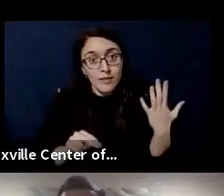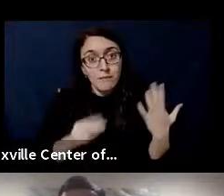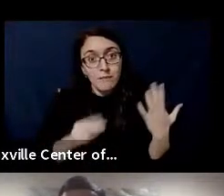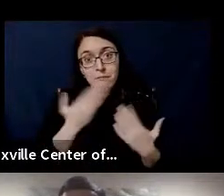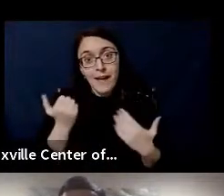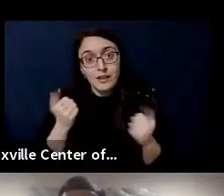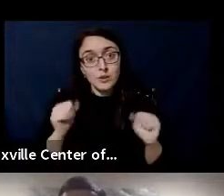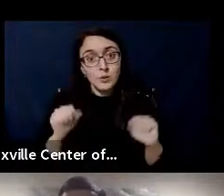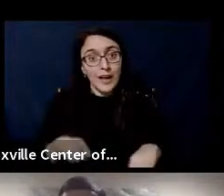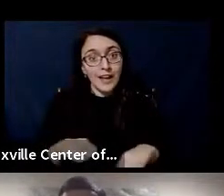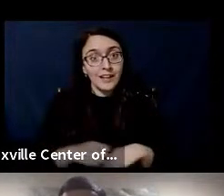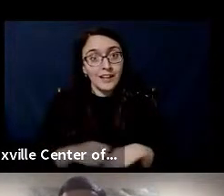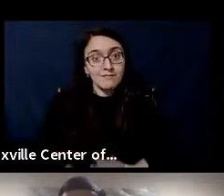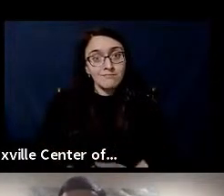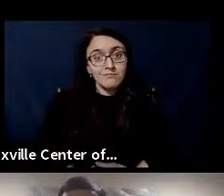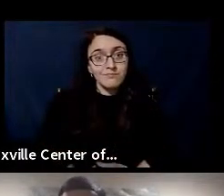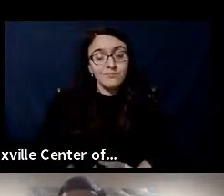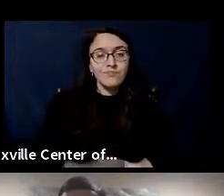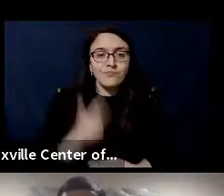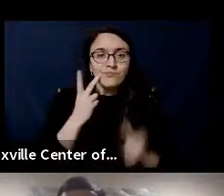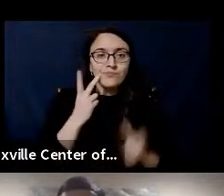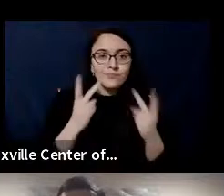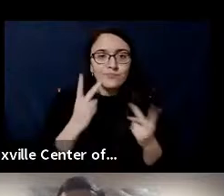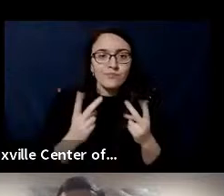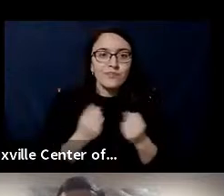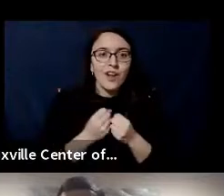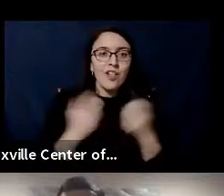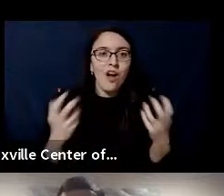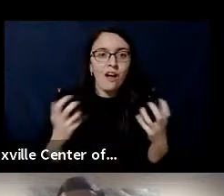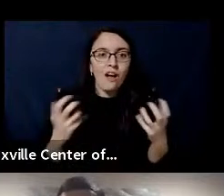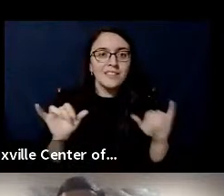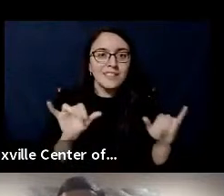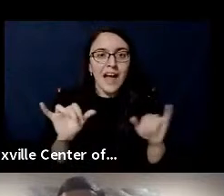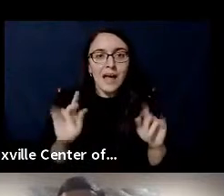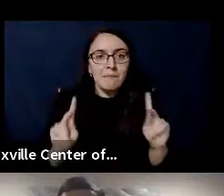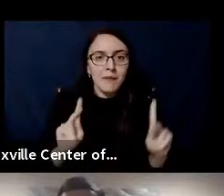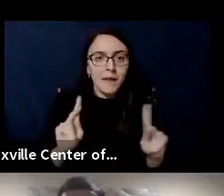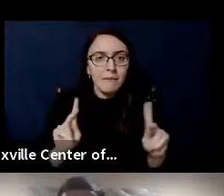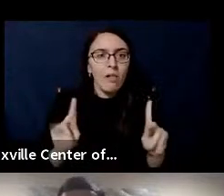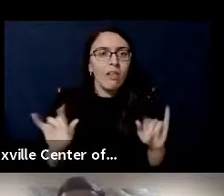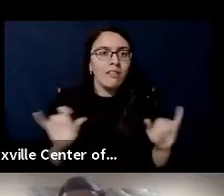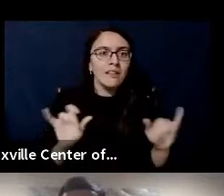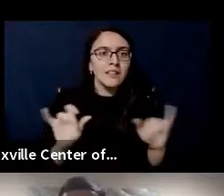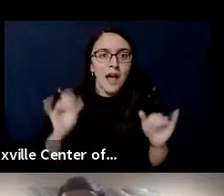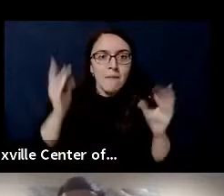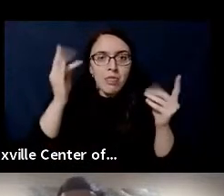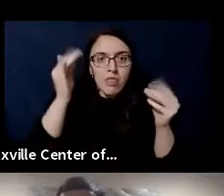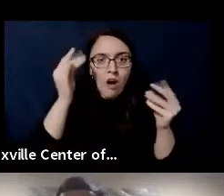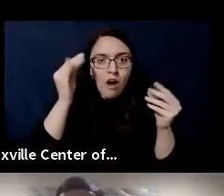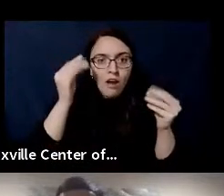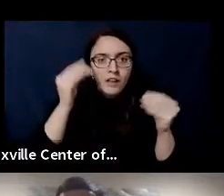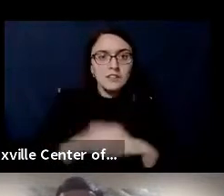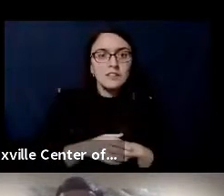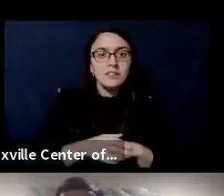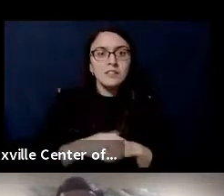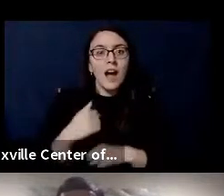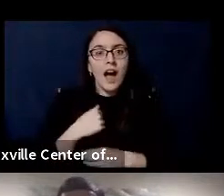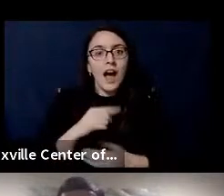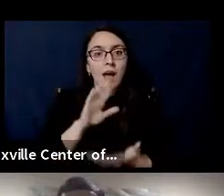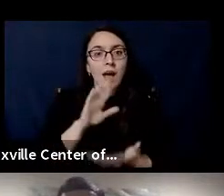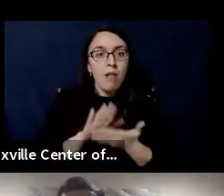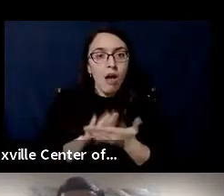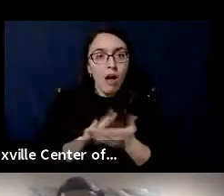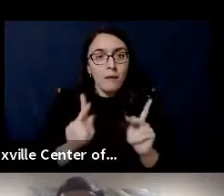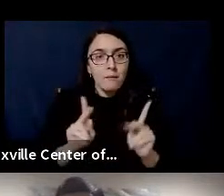you can. You see a lot of the same people, a lot of the same thoughts. I applaud people for